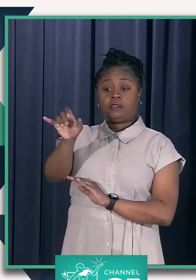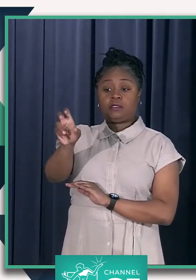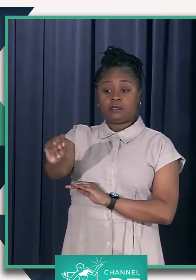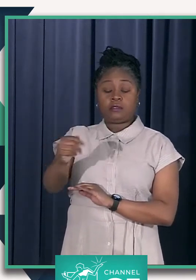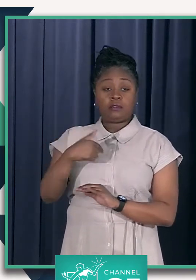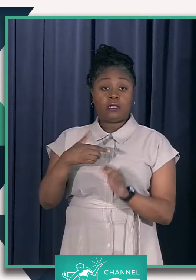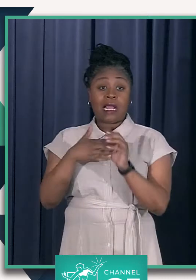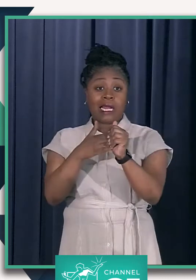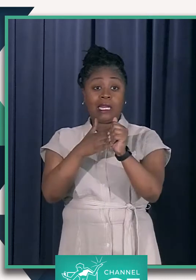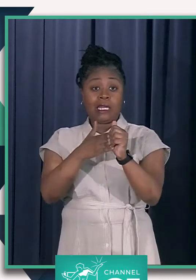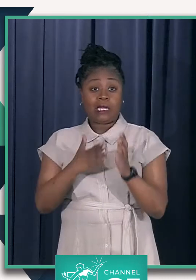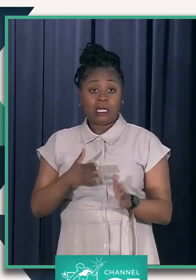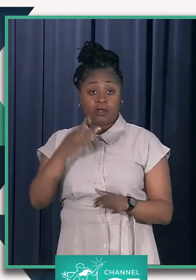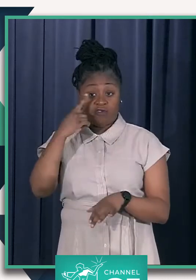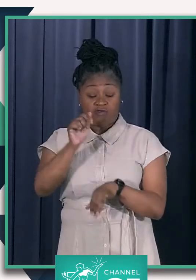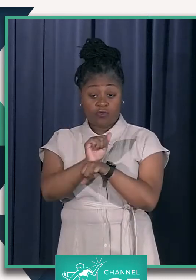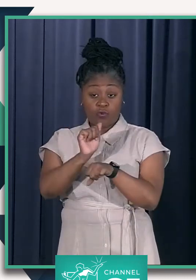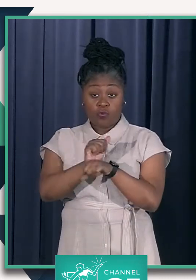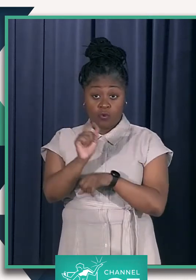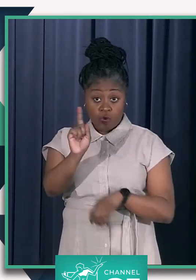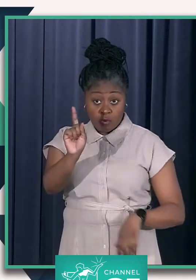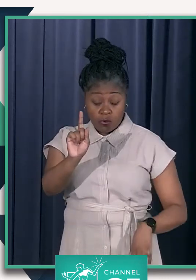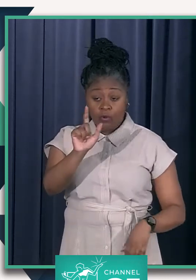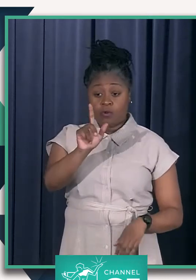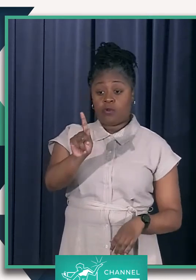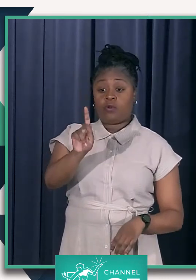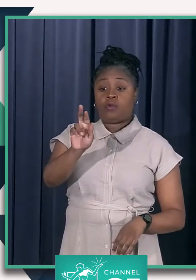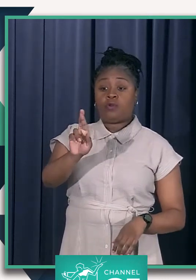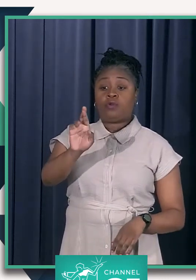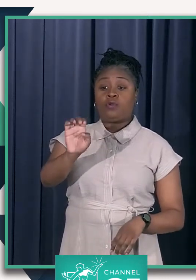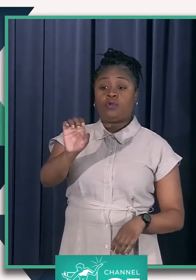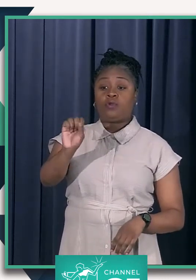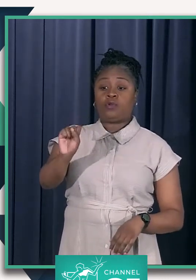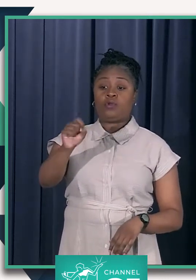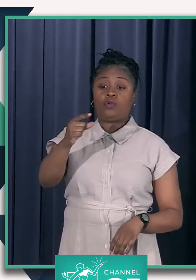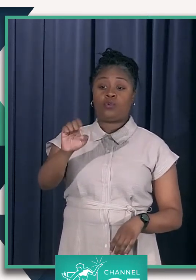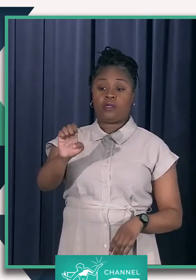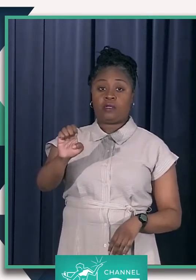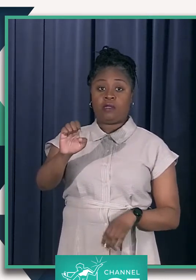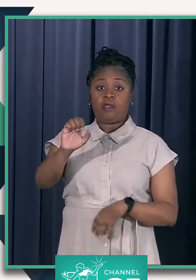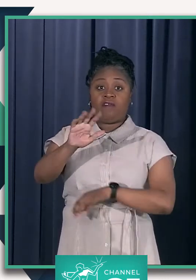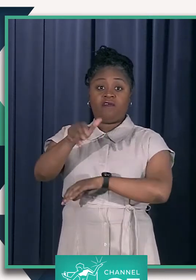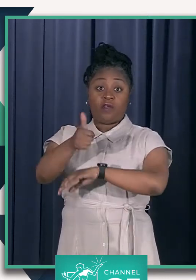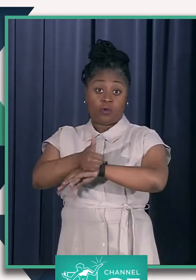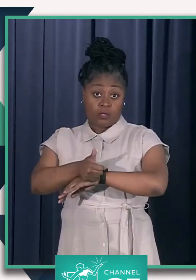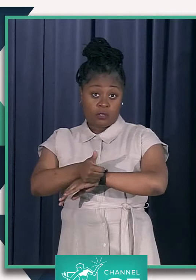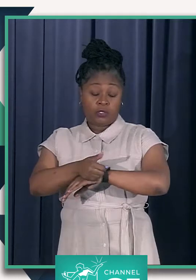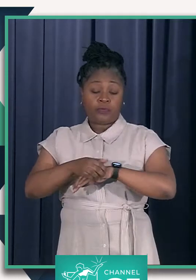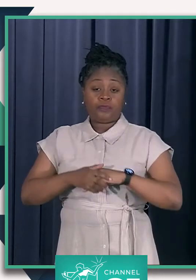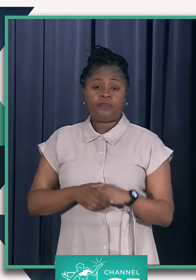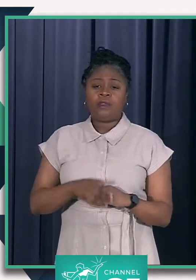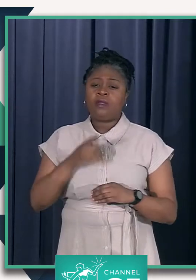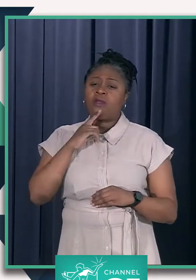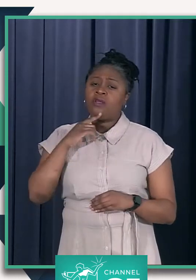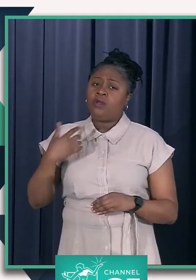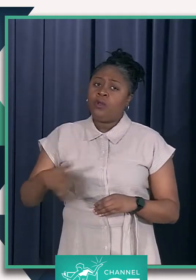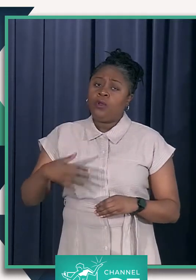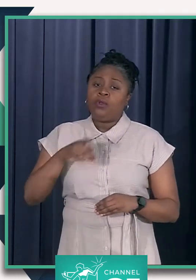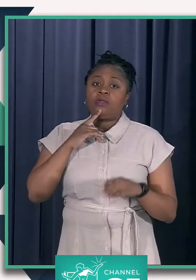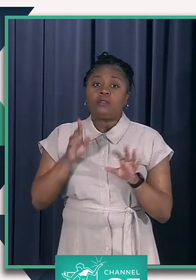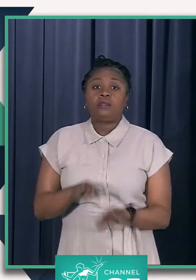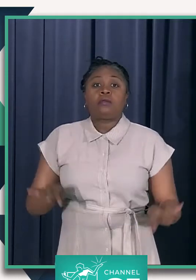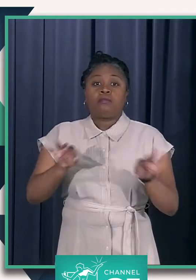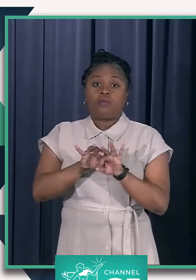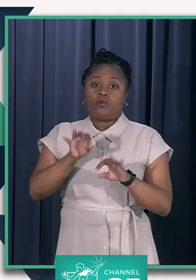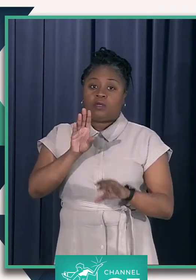Kresge Foundation in our hometown of Detroit. This is a very important investment for us. We